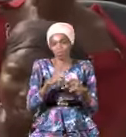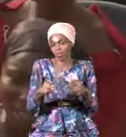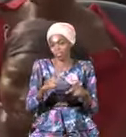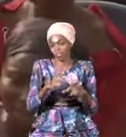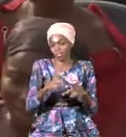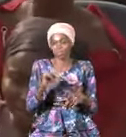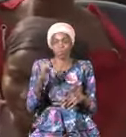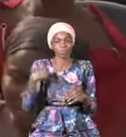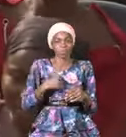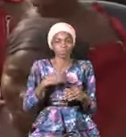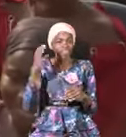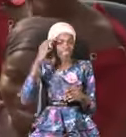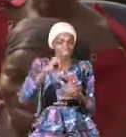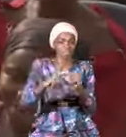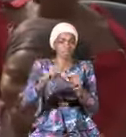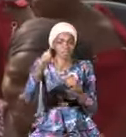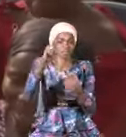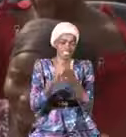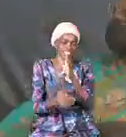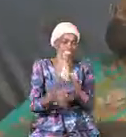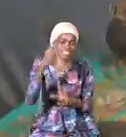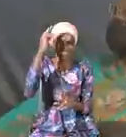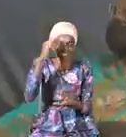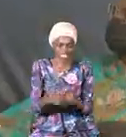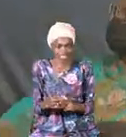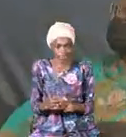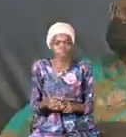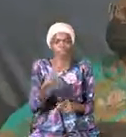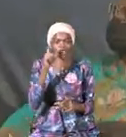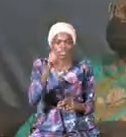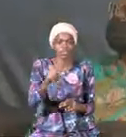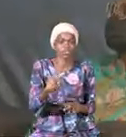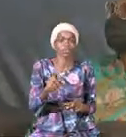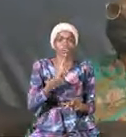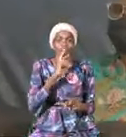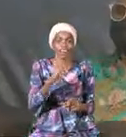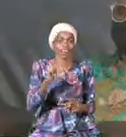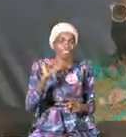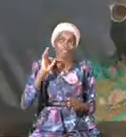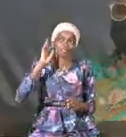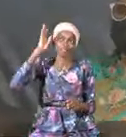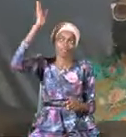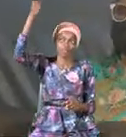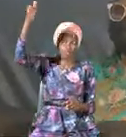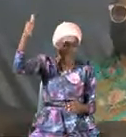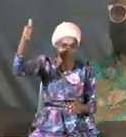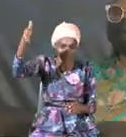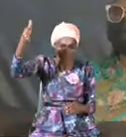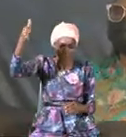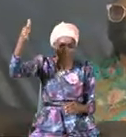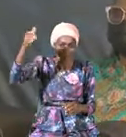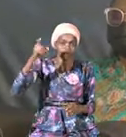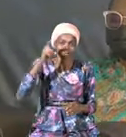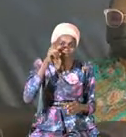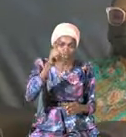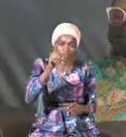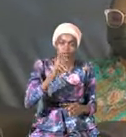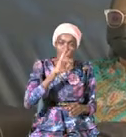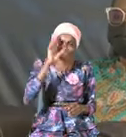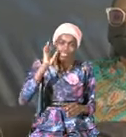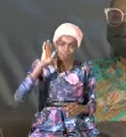say we will hear about you. Yeah. You are the future. That's not just a cliche. You are the